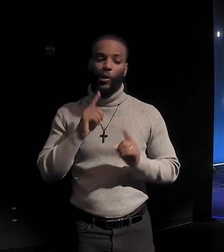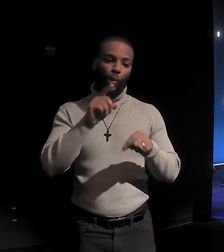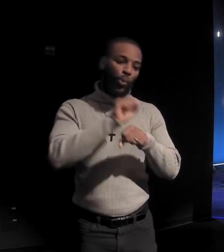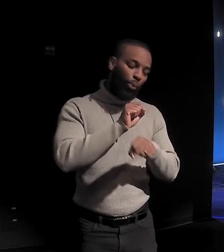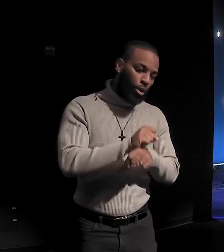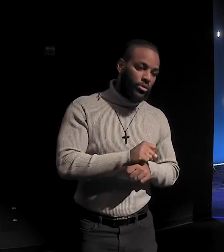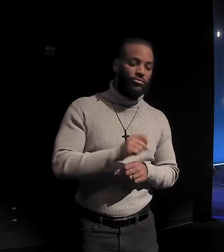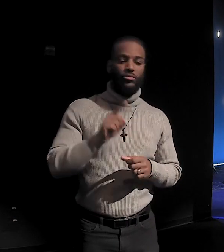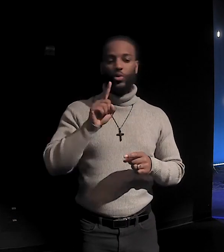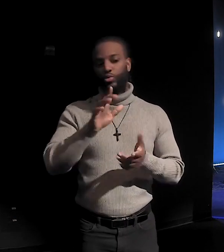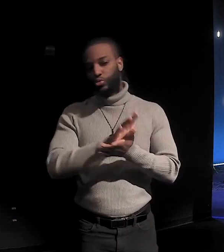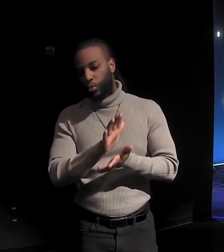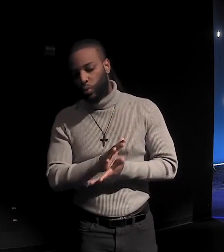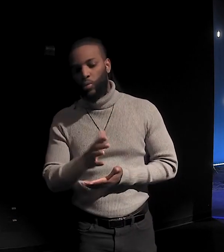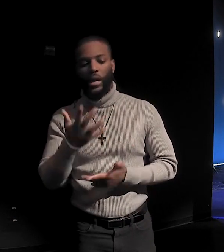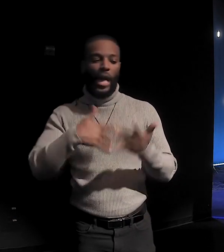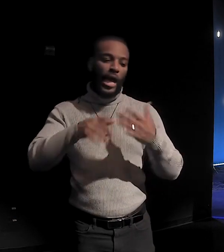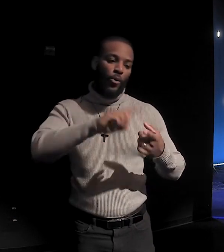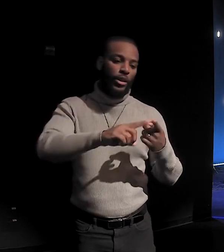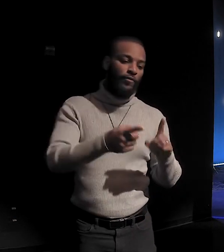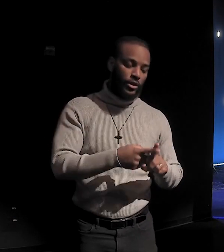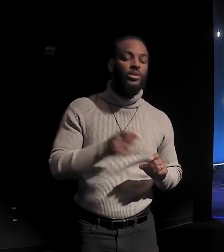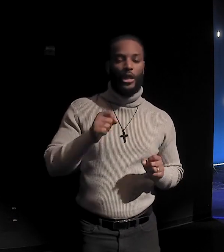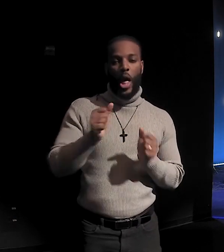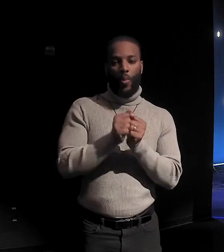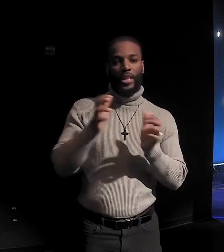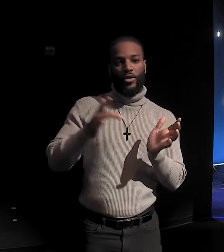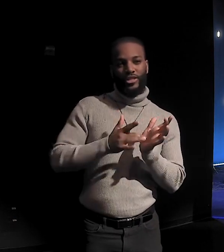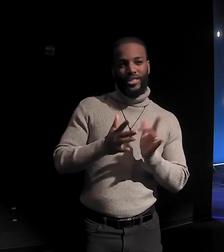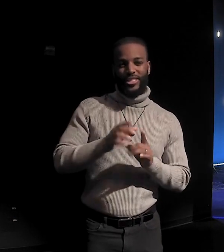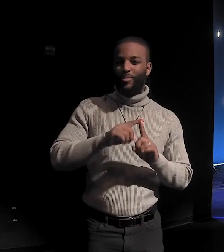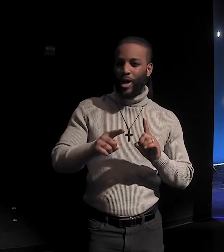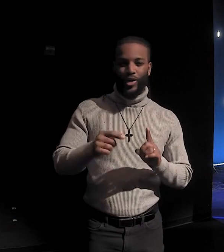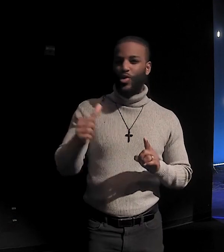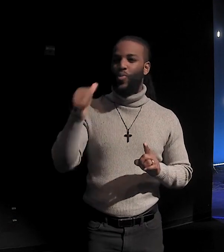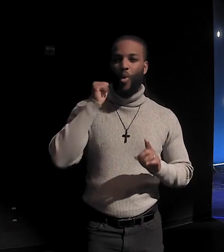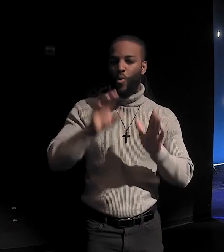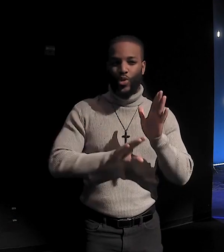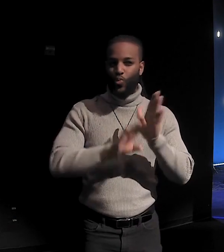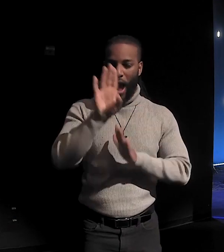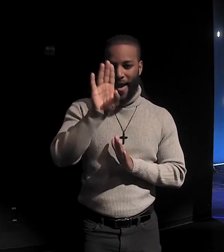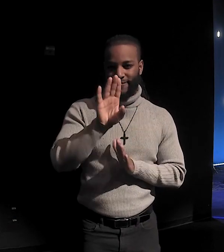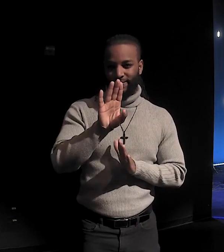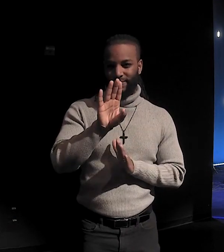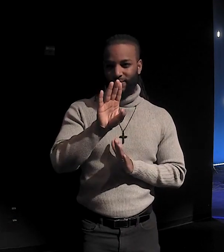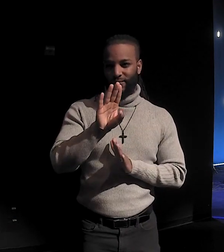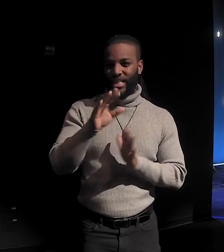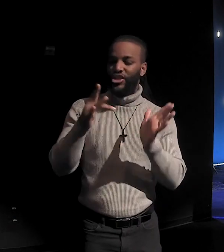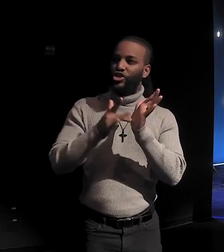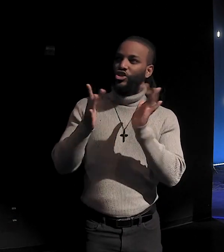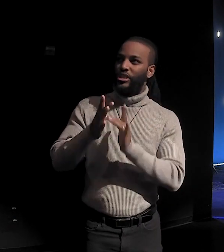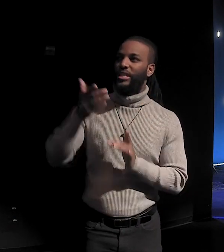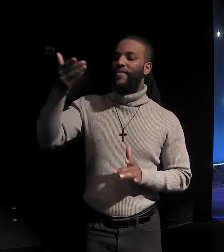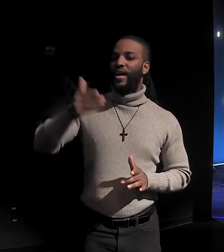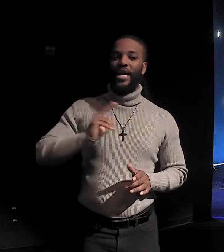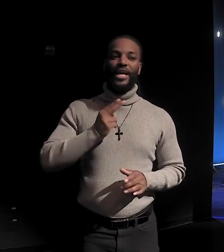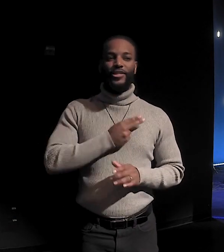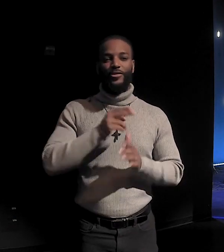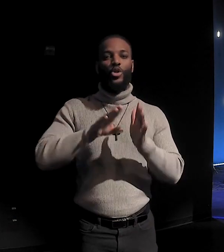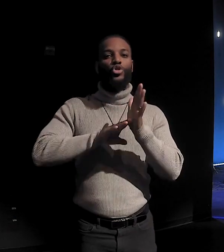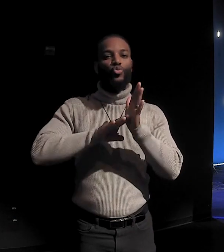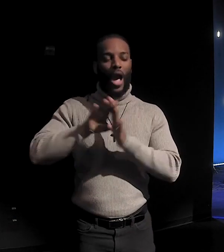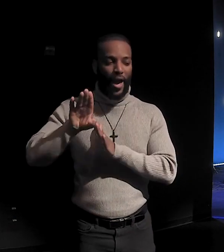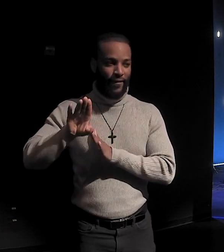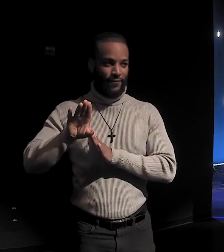we can go to school, we can go to hang out with people, but are we going to really thrive? Jesus is inviting us to thrive.